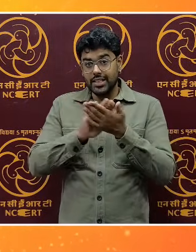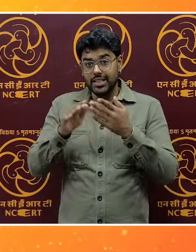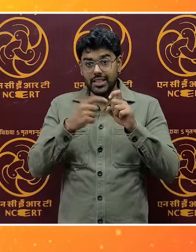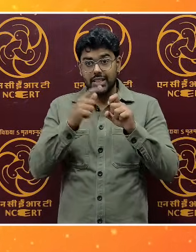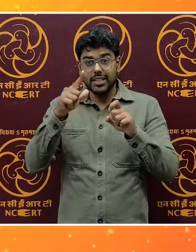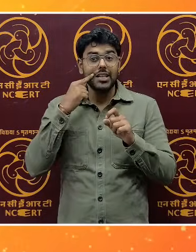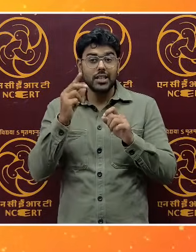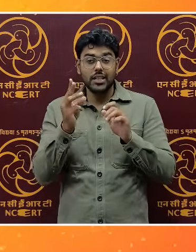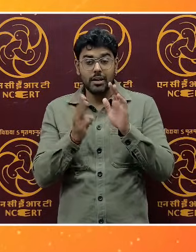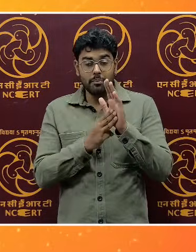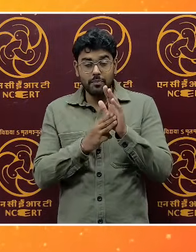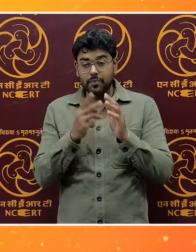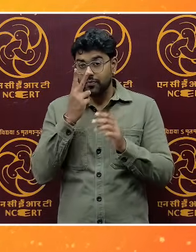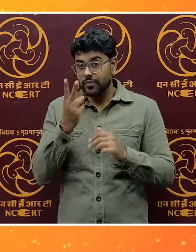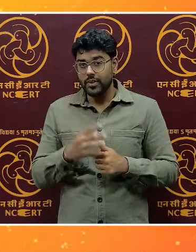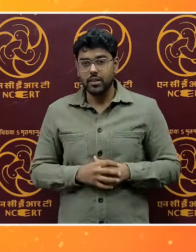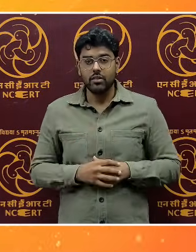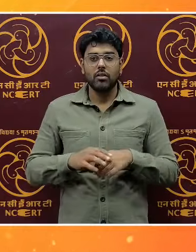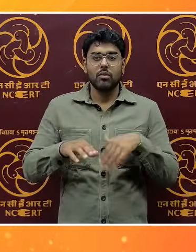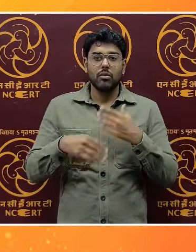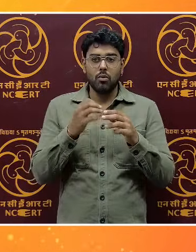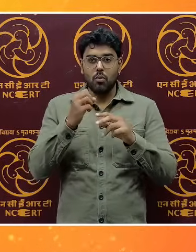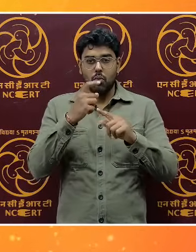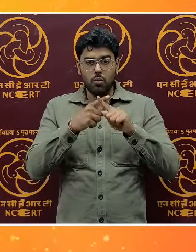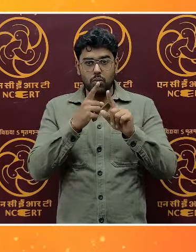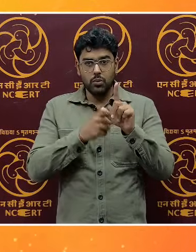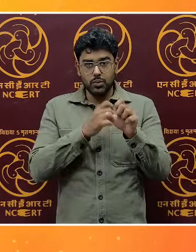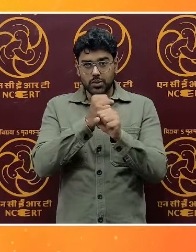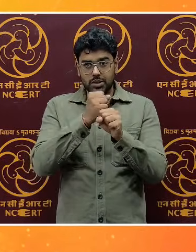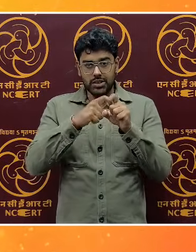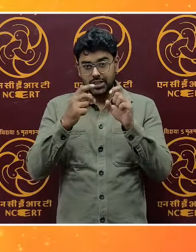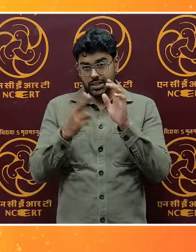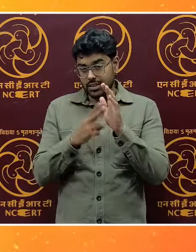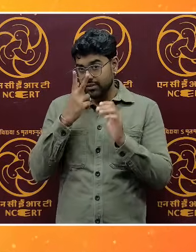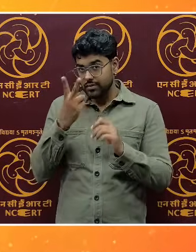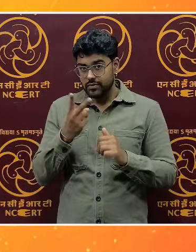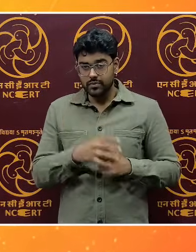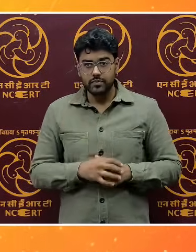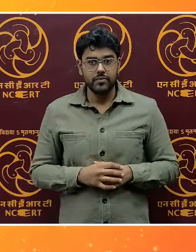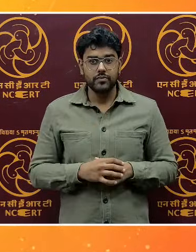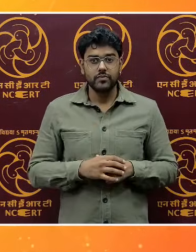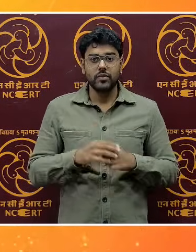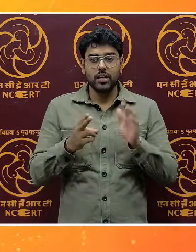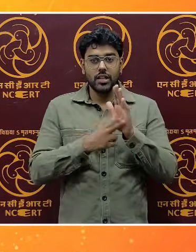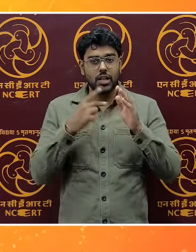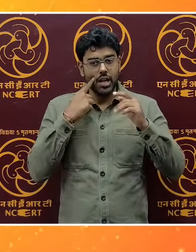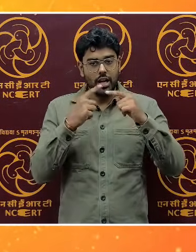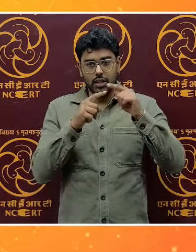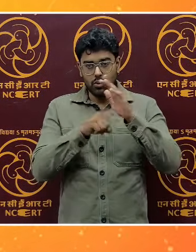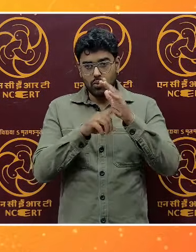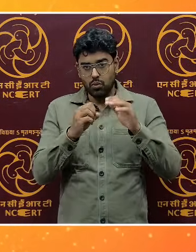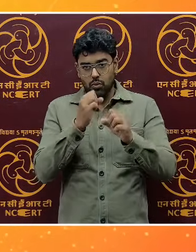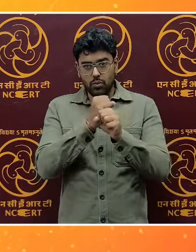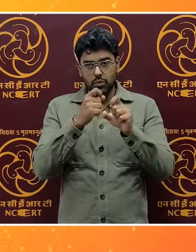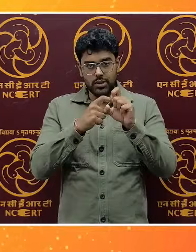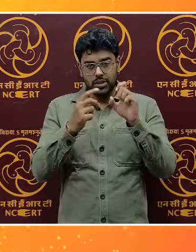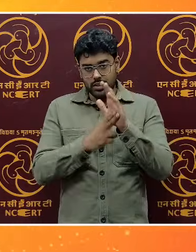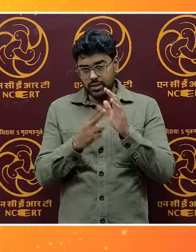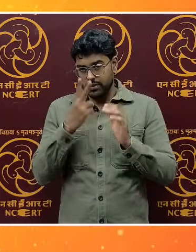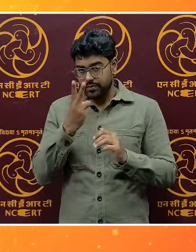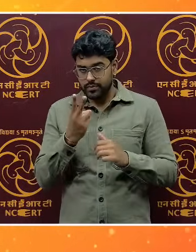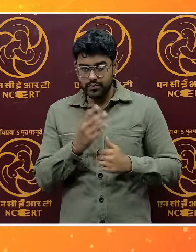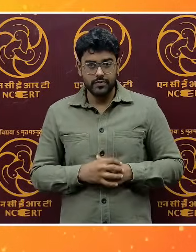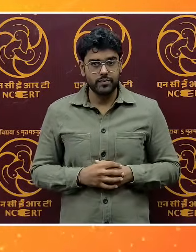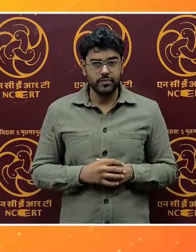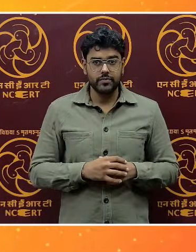here. Then we have oxygen which is present here and nitrogen present here in the periodic